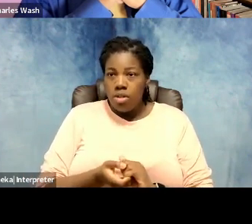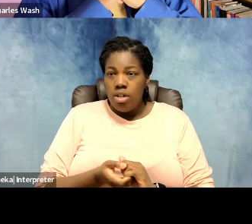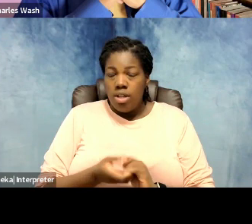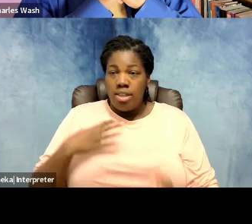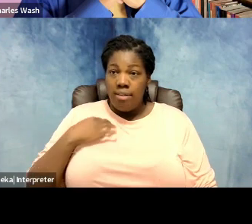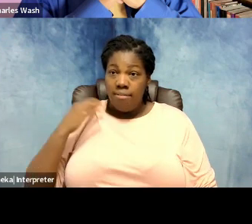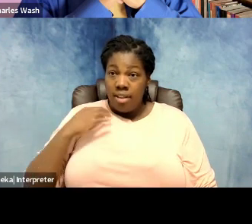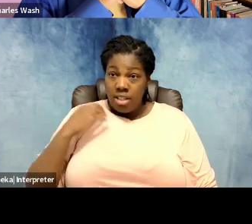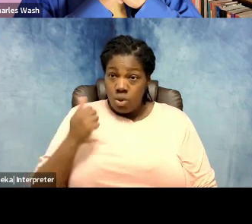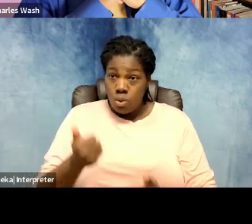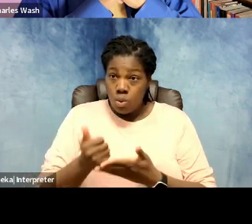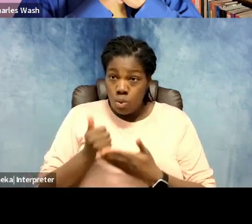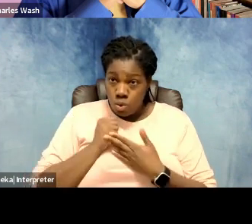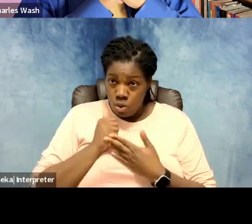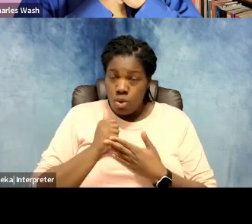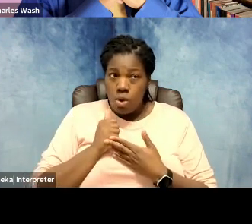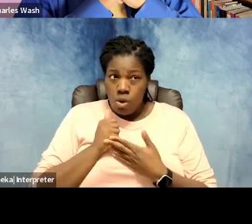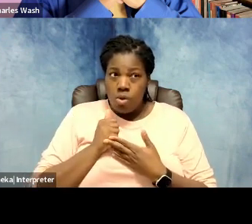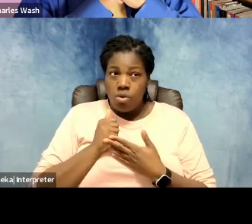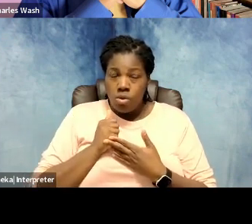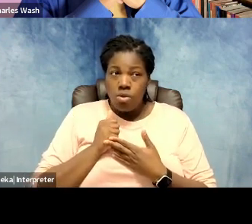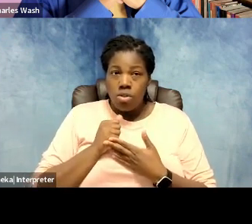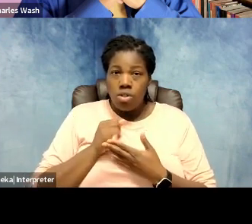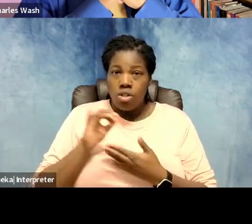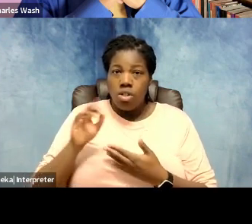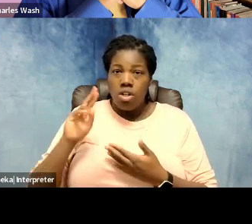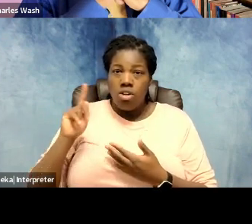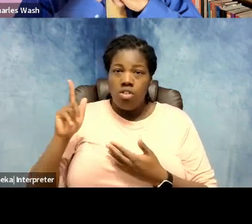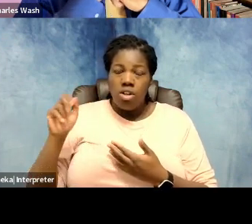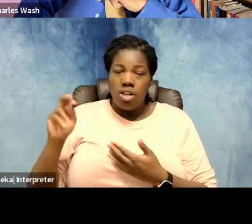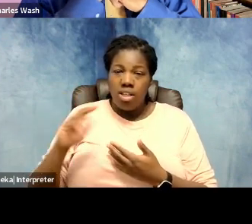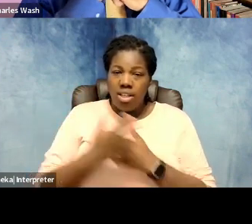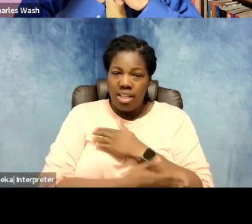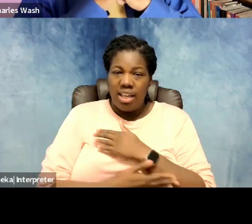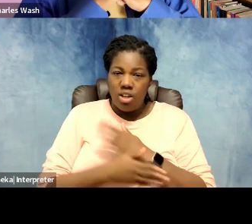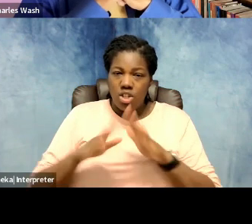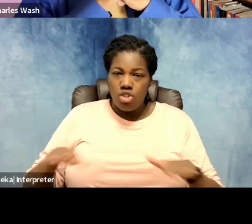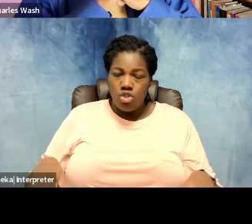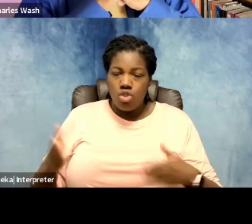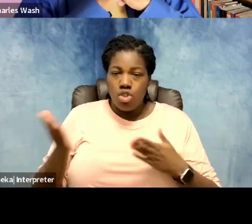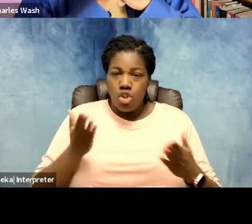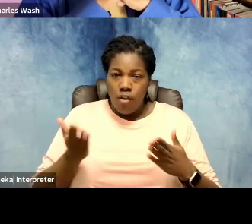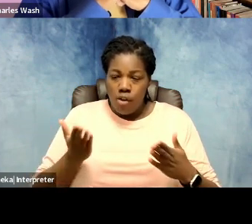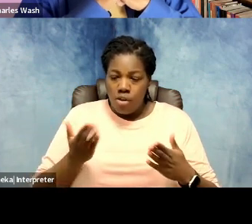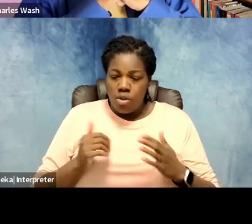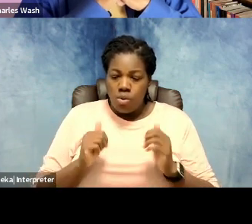help us was Franklin County Children's Services. Combined